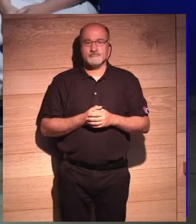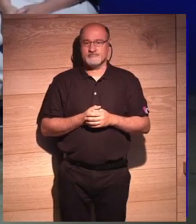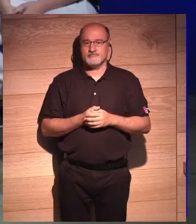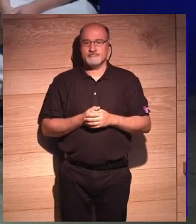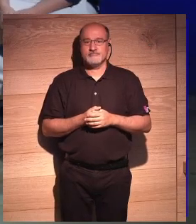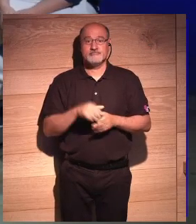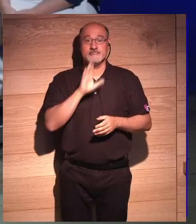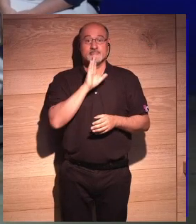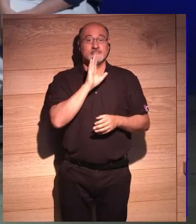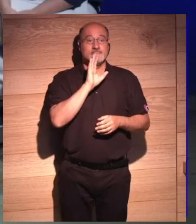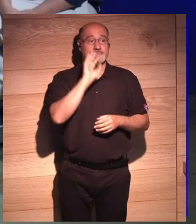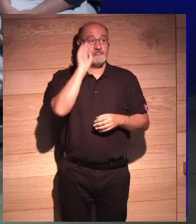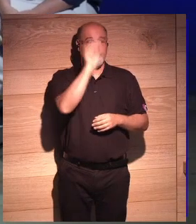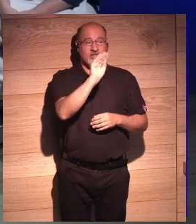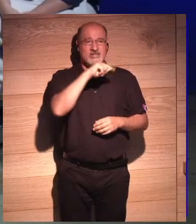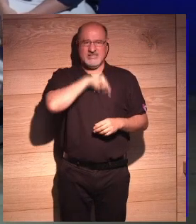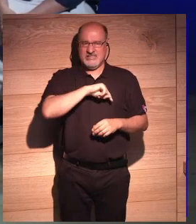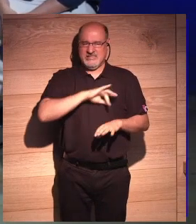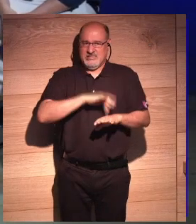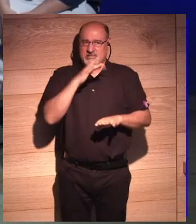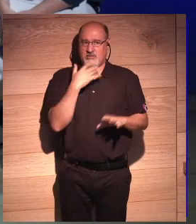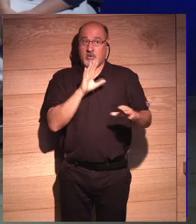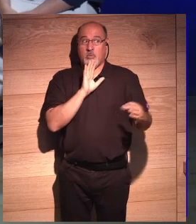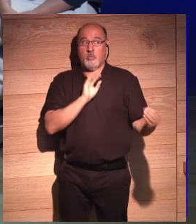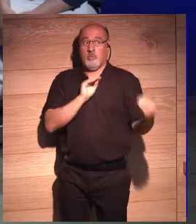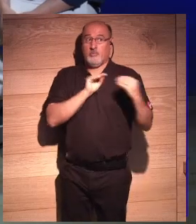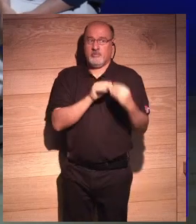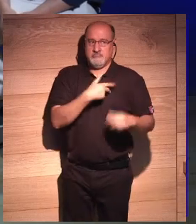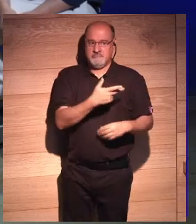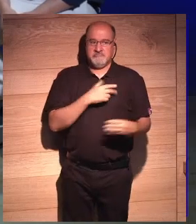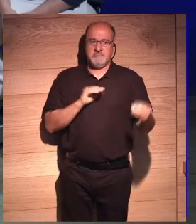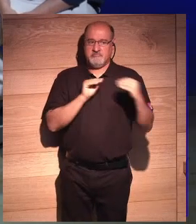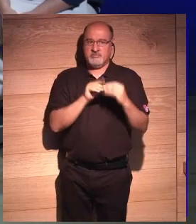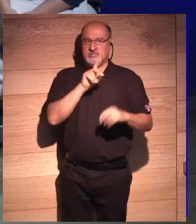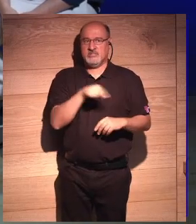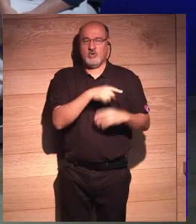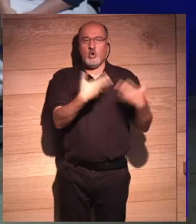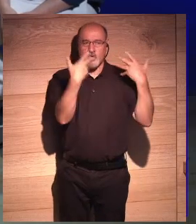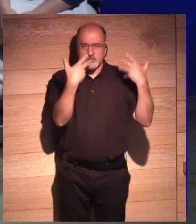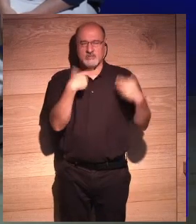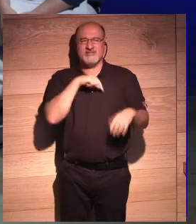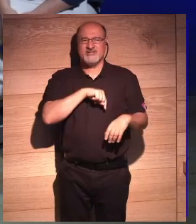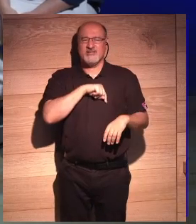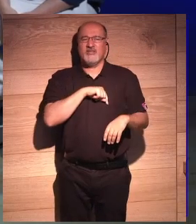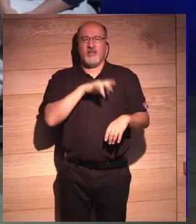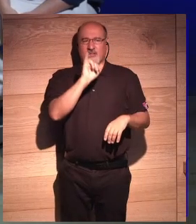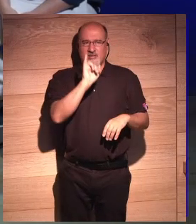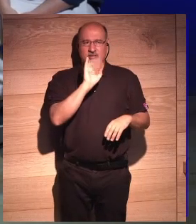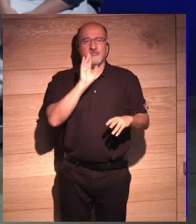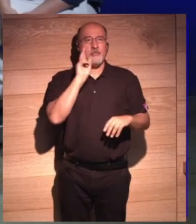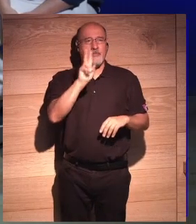Hello. Well, I'd like to share a feeling that I have. I don't know whether to share it or not, or maybe a piece of advice